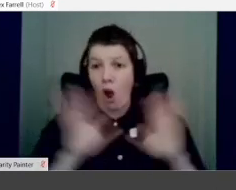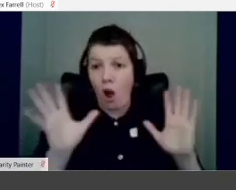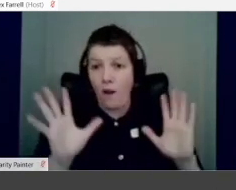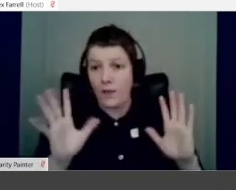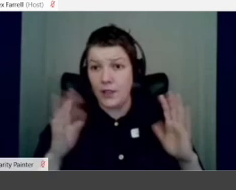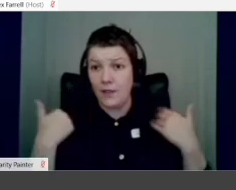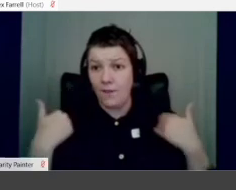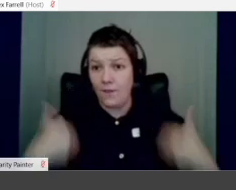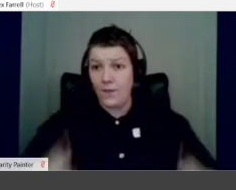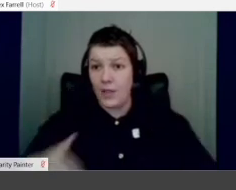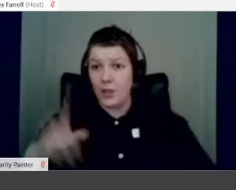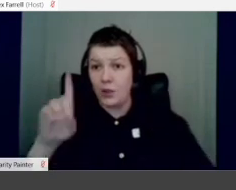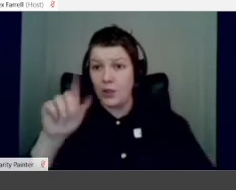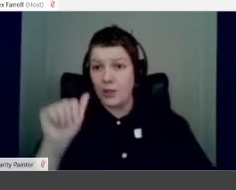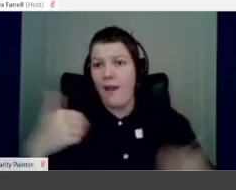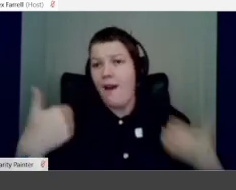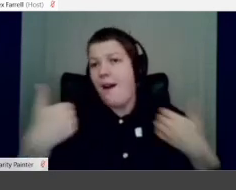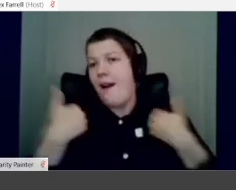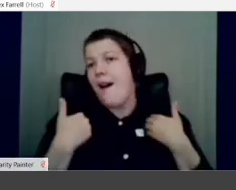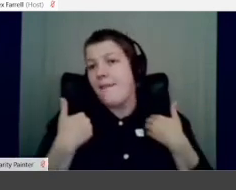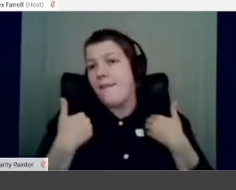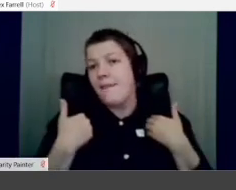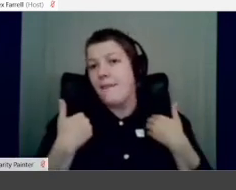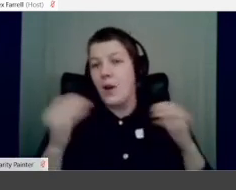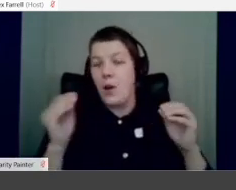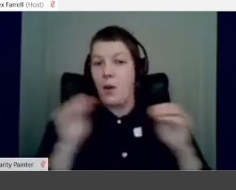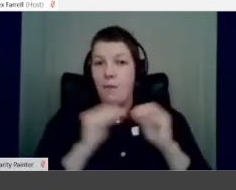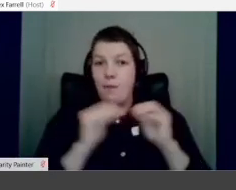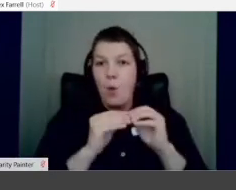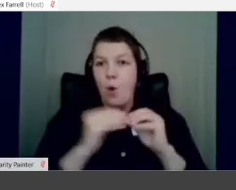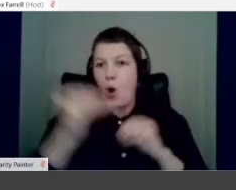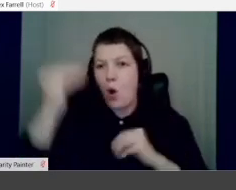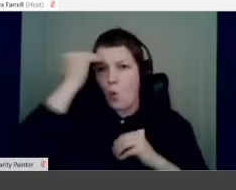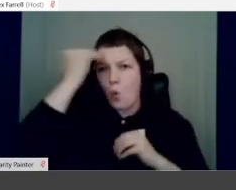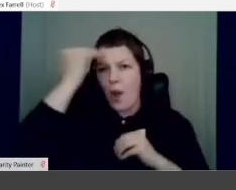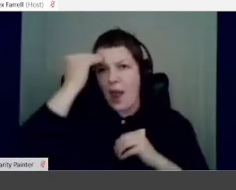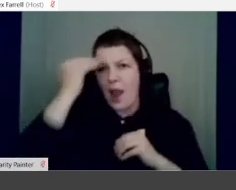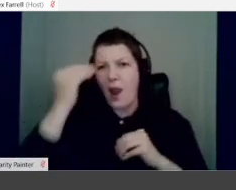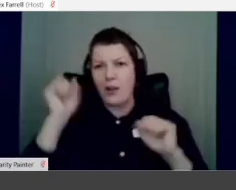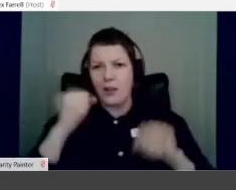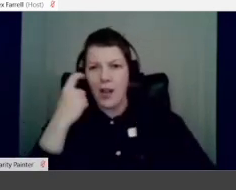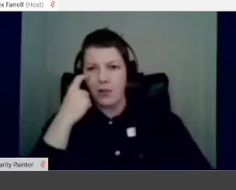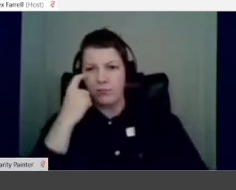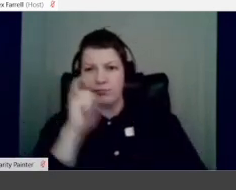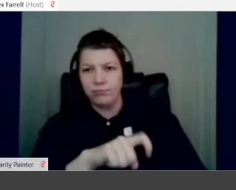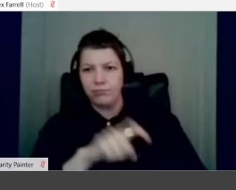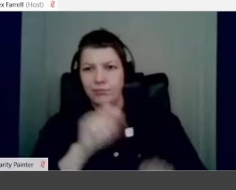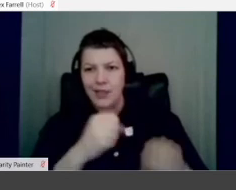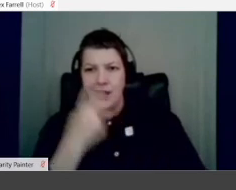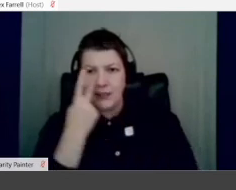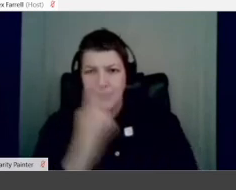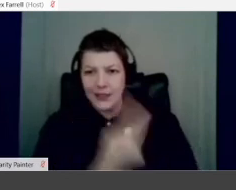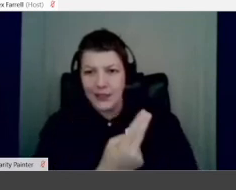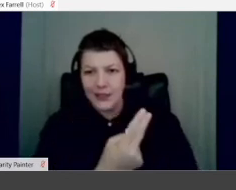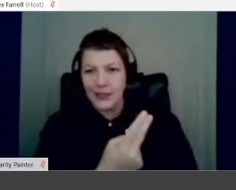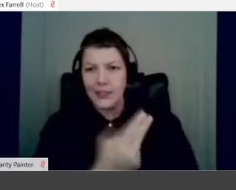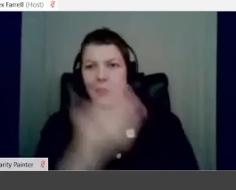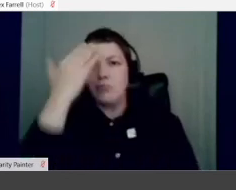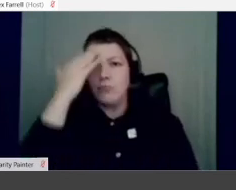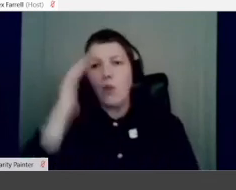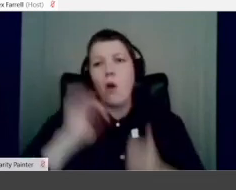better and they can see it. So they're like, oh, I need to consider this, and they're more aware. But how do you design for an